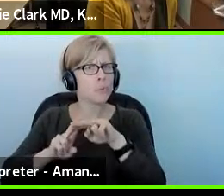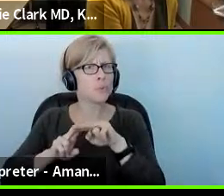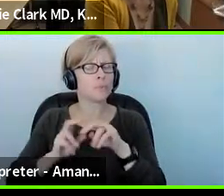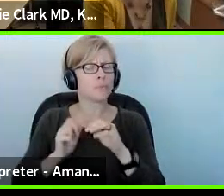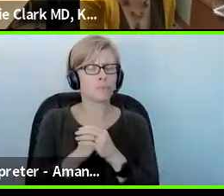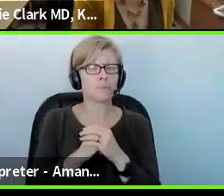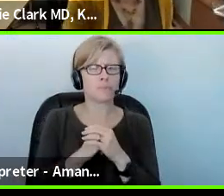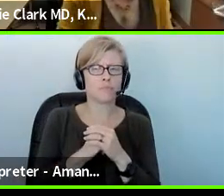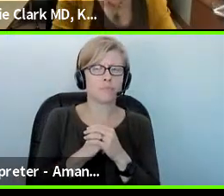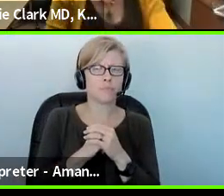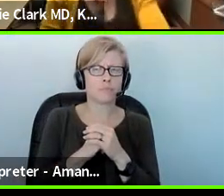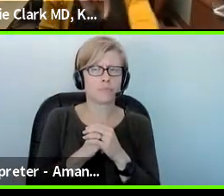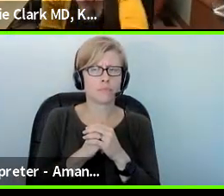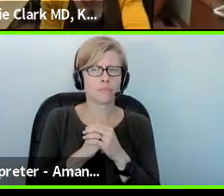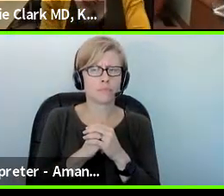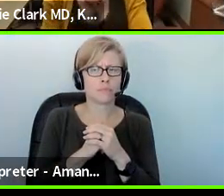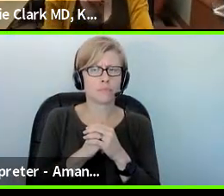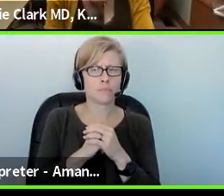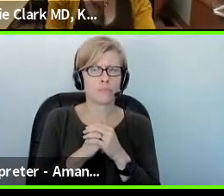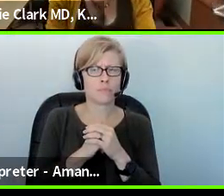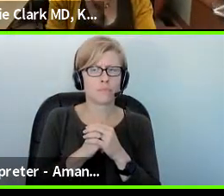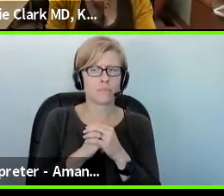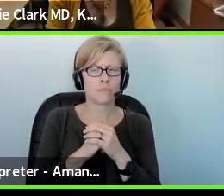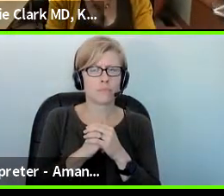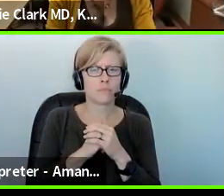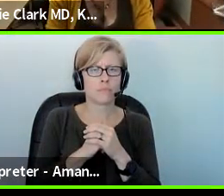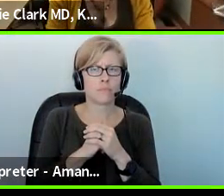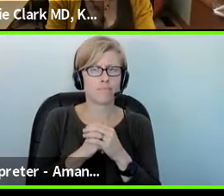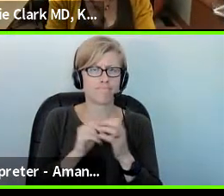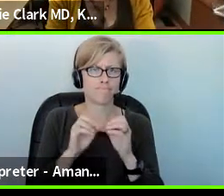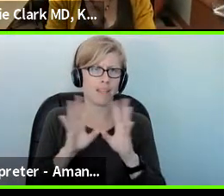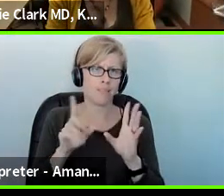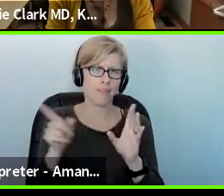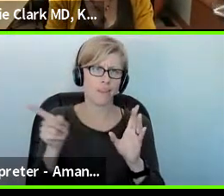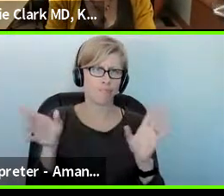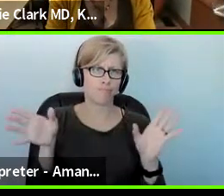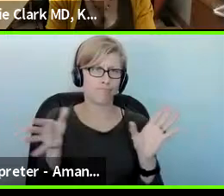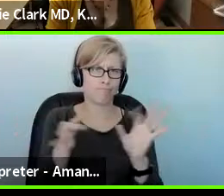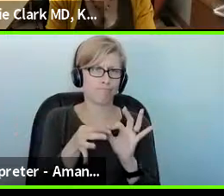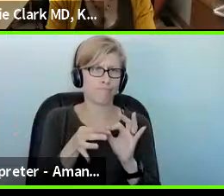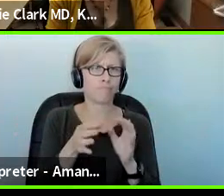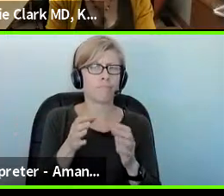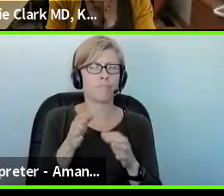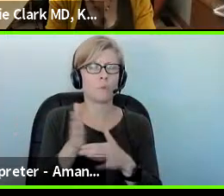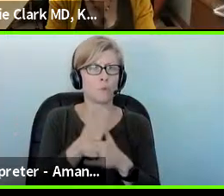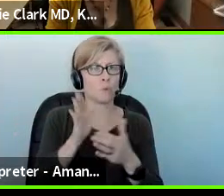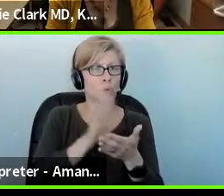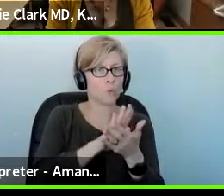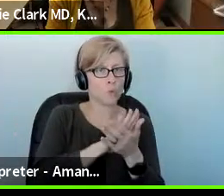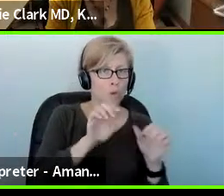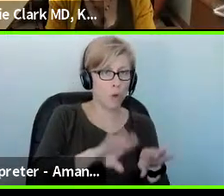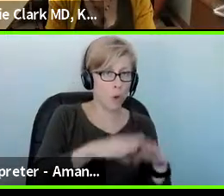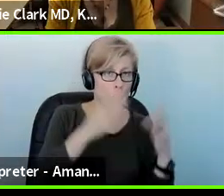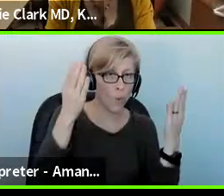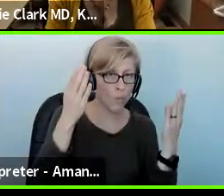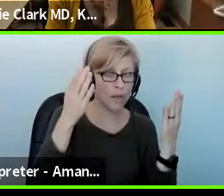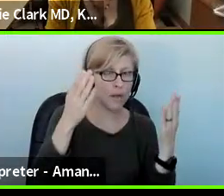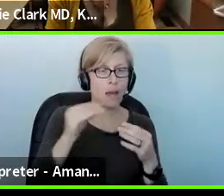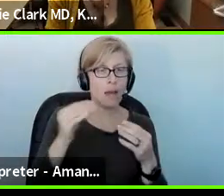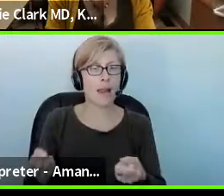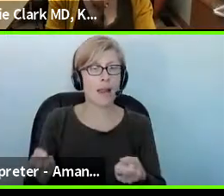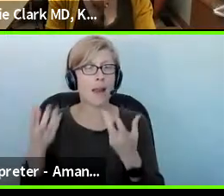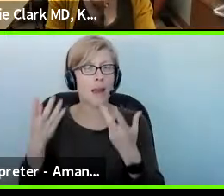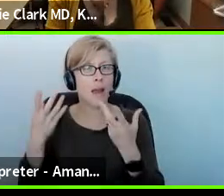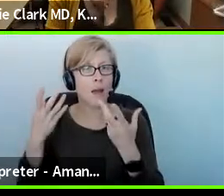And so there's obviously a connection between school opening and cases